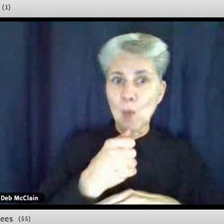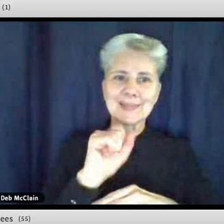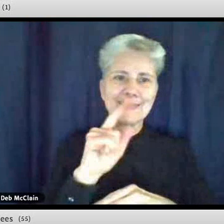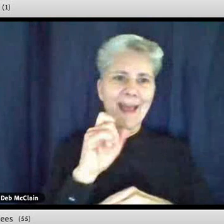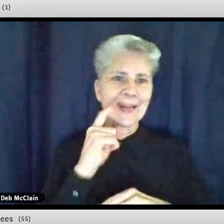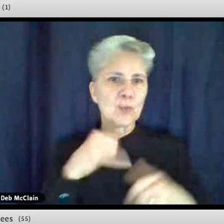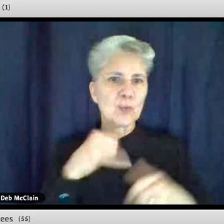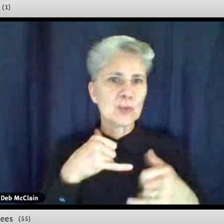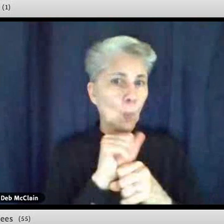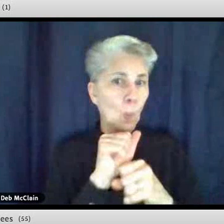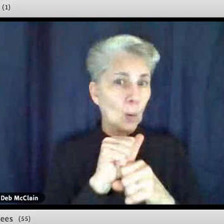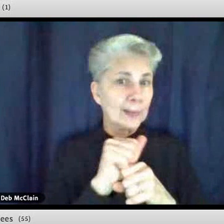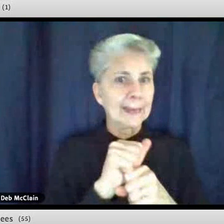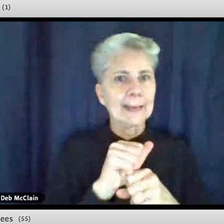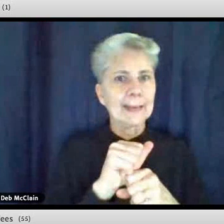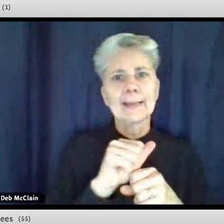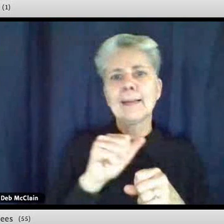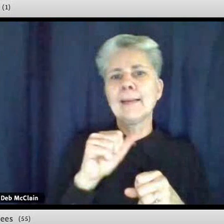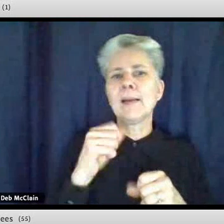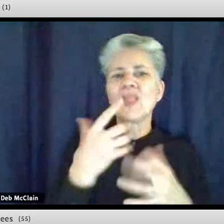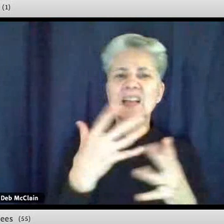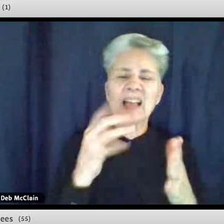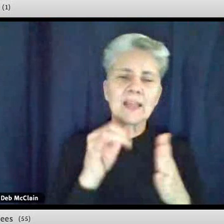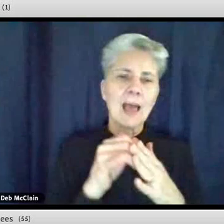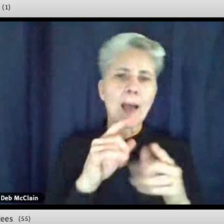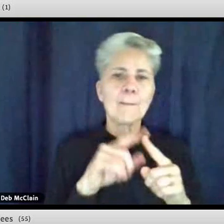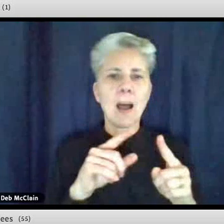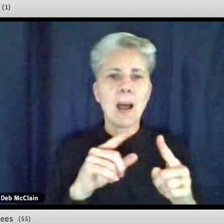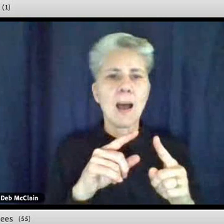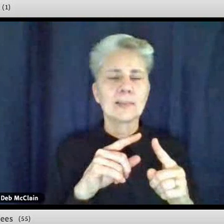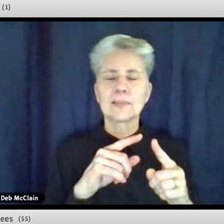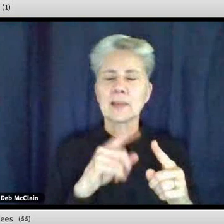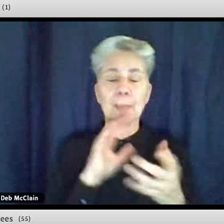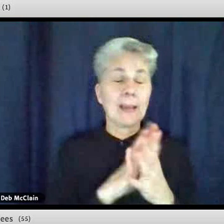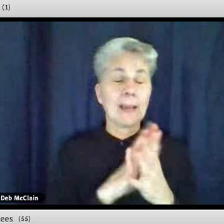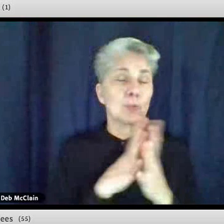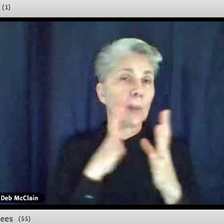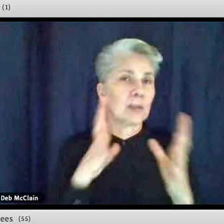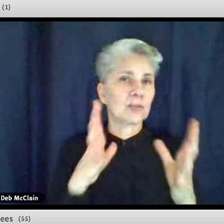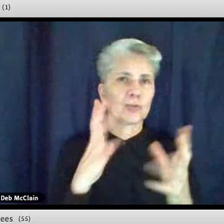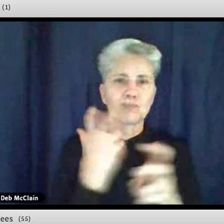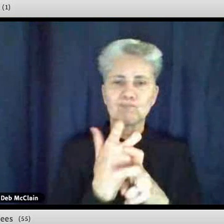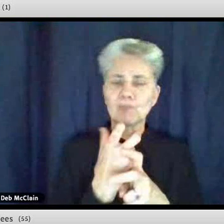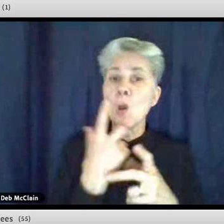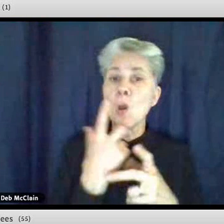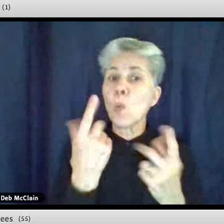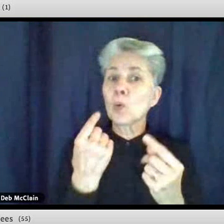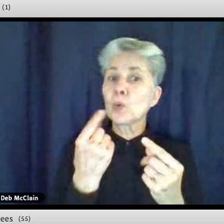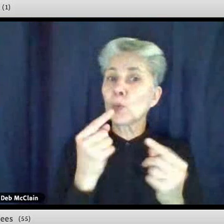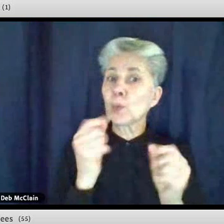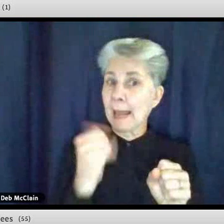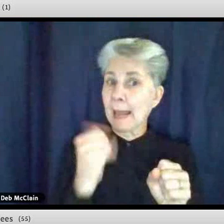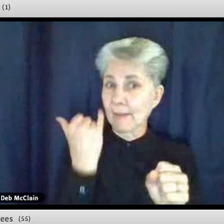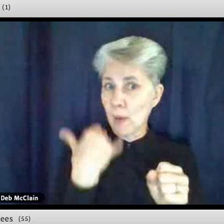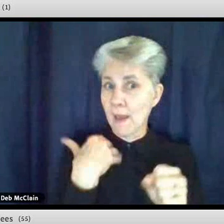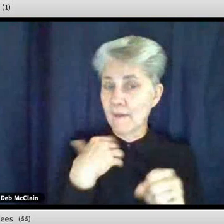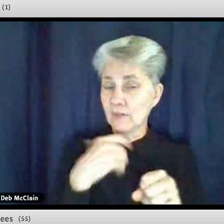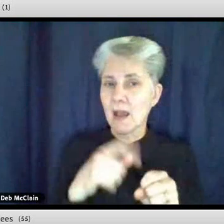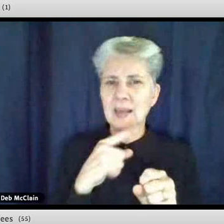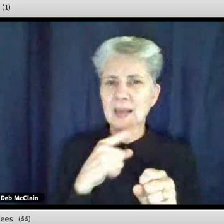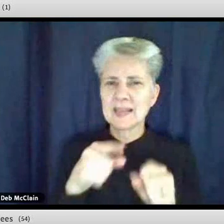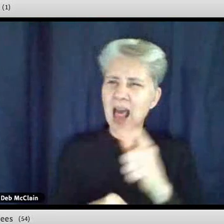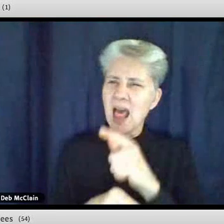going to try to make a list of Florida libraries that were closed and their status, like if you're still working behind the scenes, things like that. It just